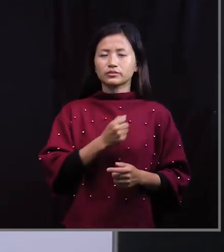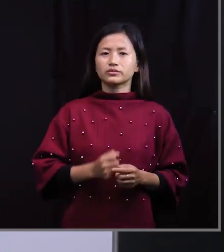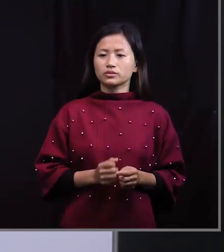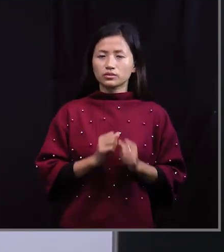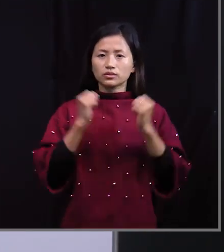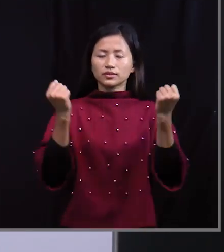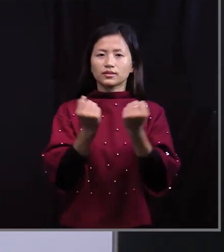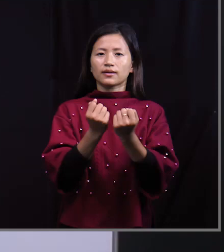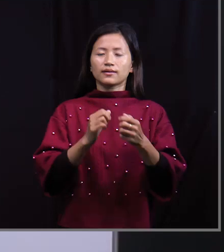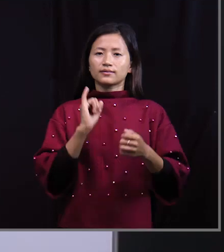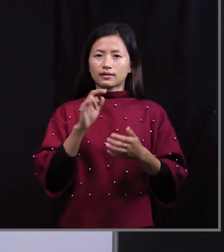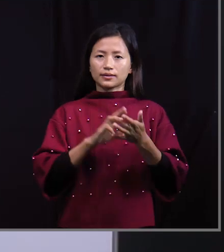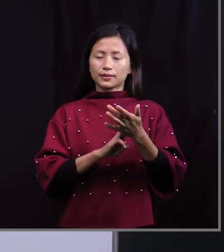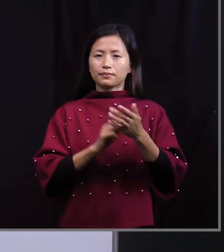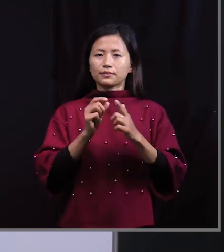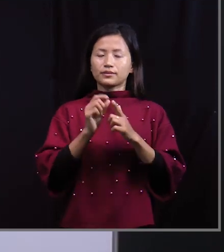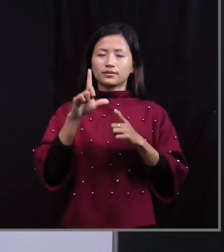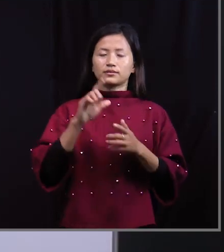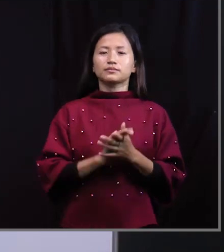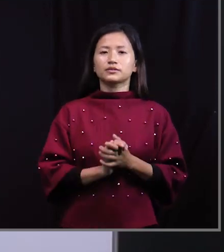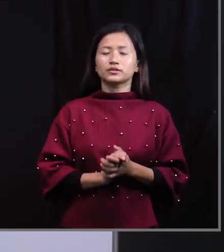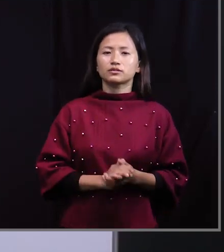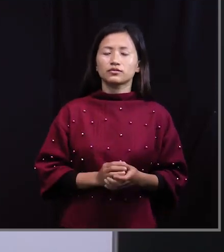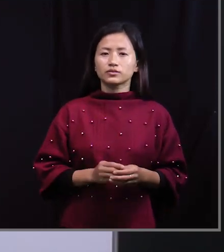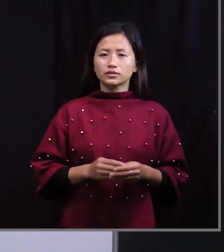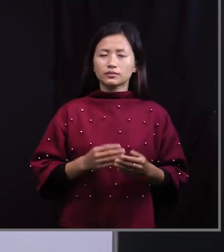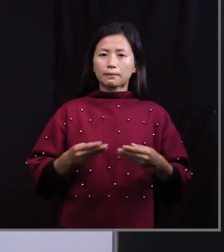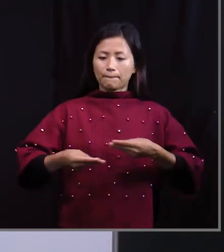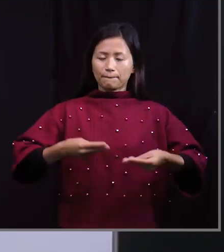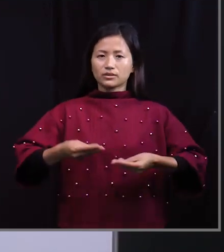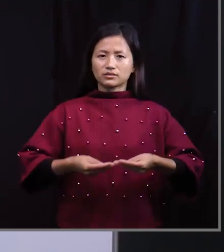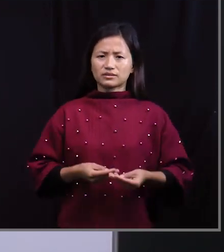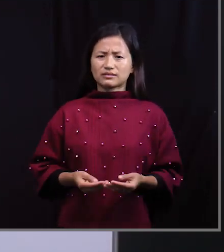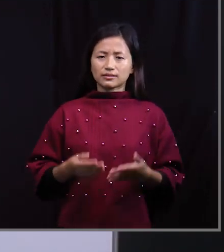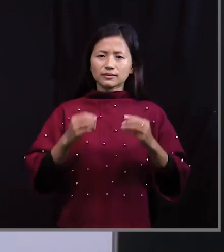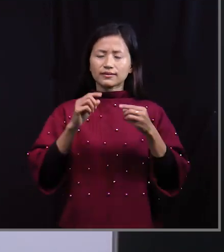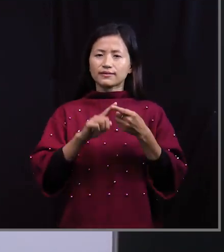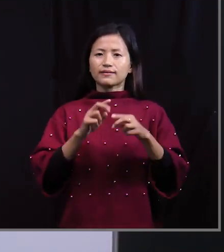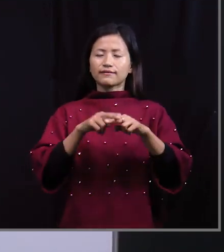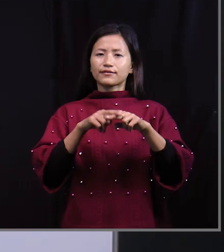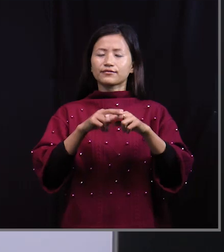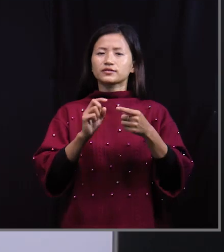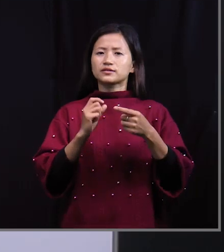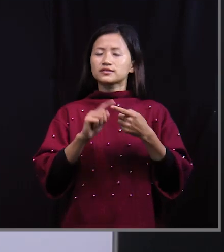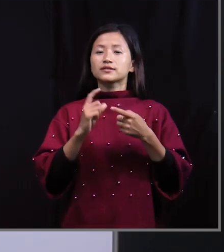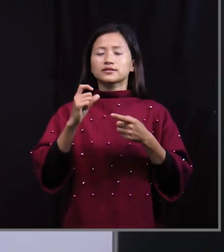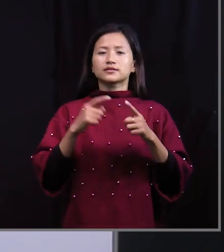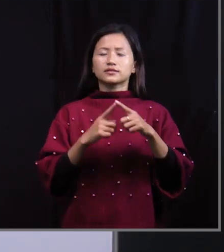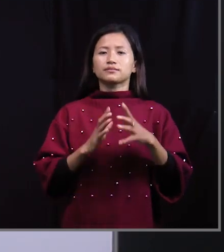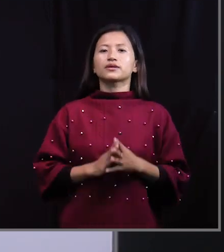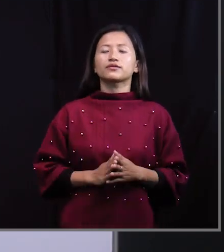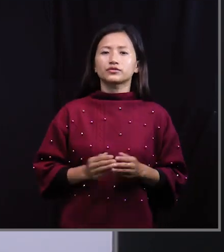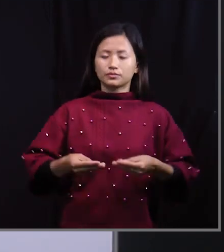the implementation of policies. It affects your business directly, and it has a great impact on your business.